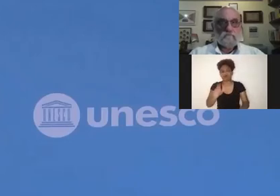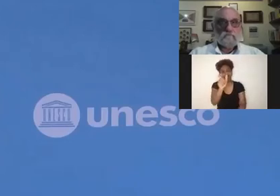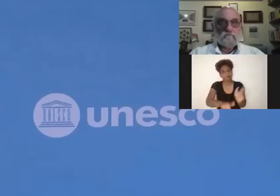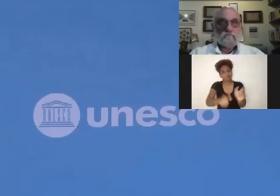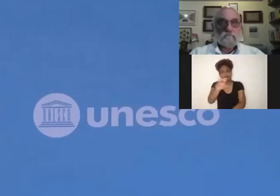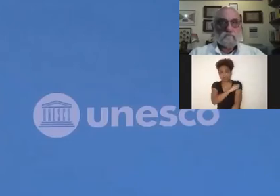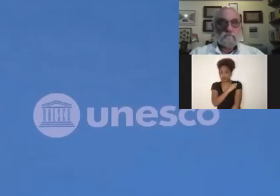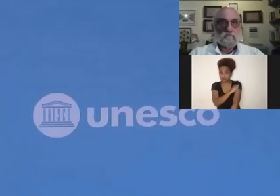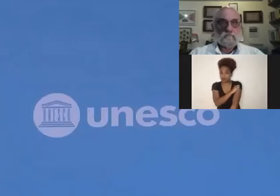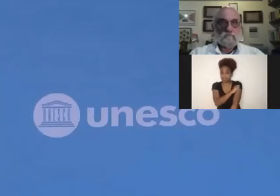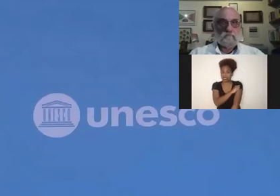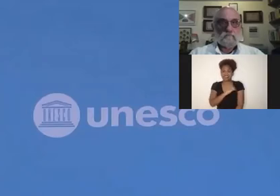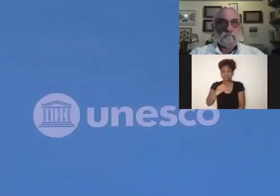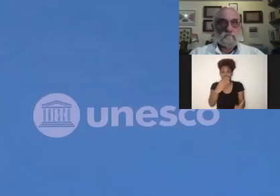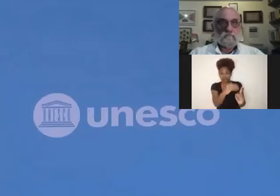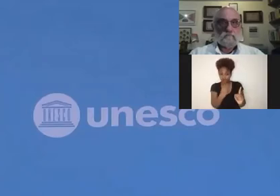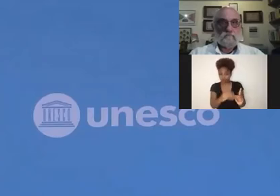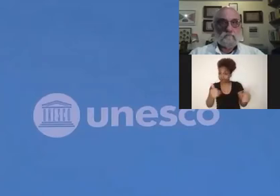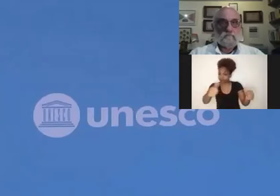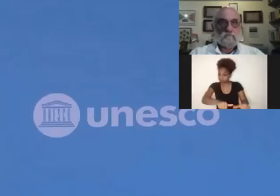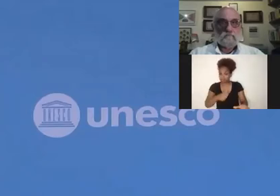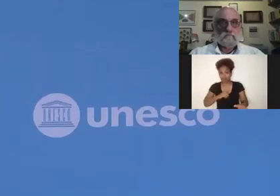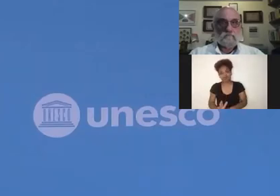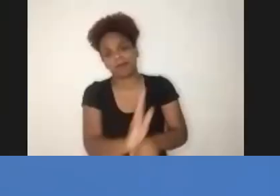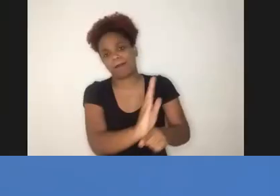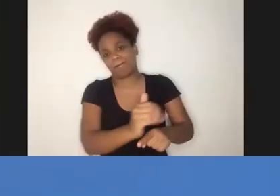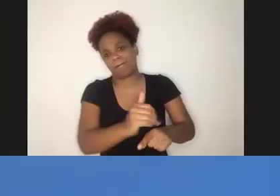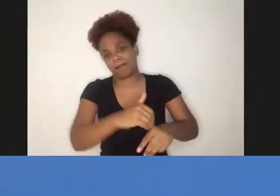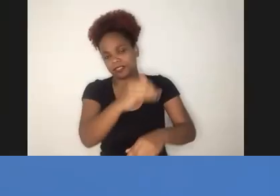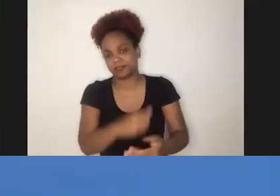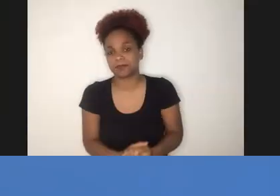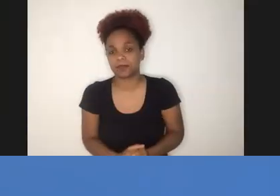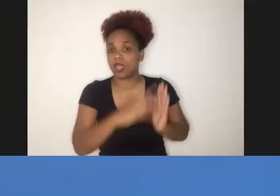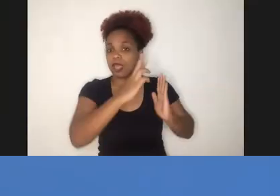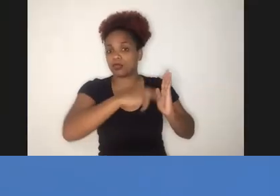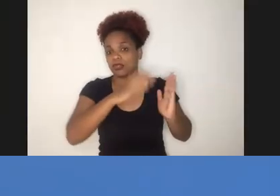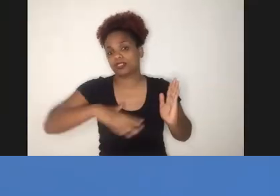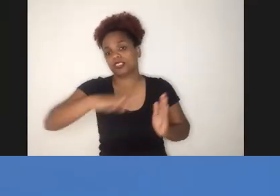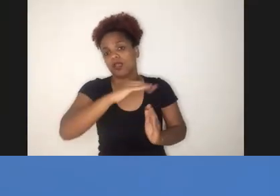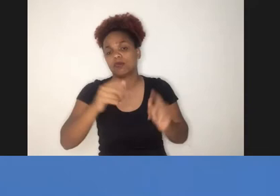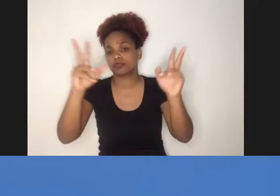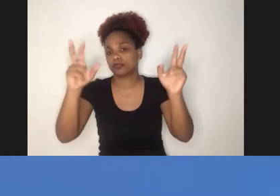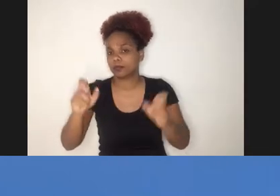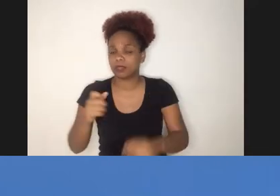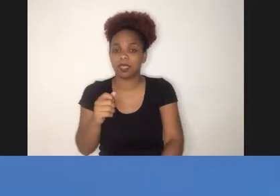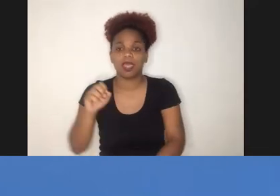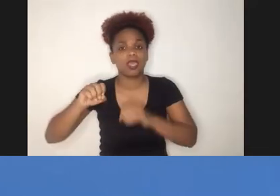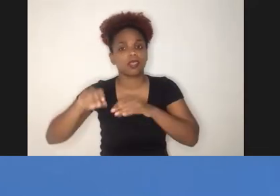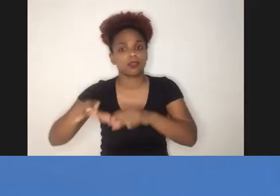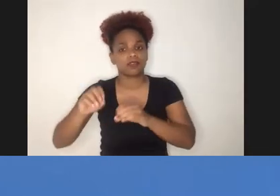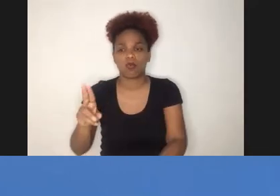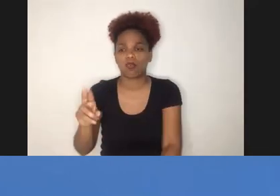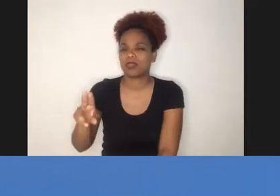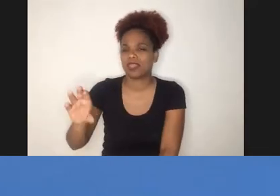education GEM report, UNESCO GEM report, All Means All. UNESCO